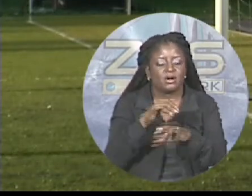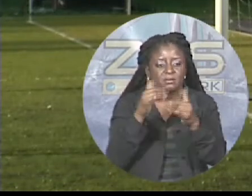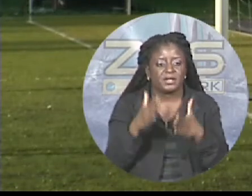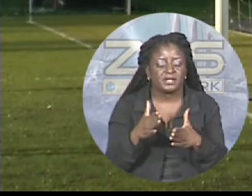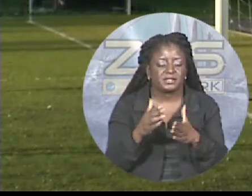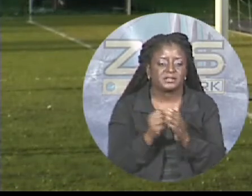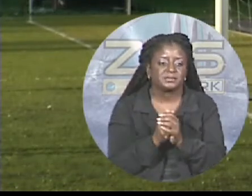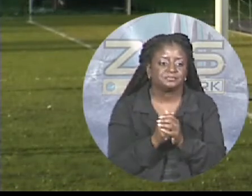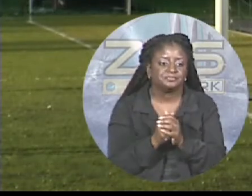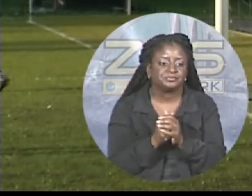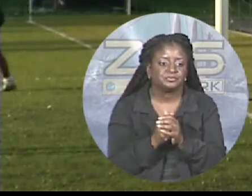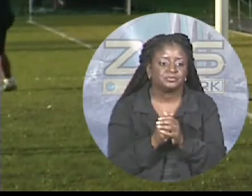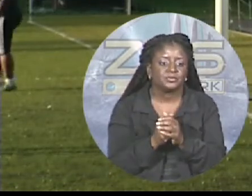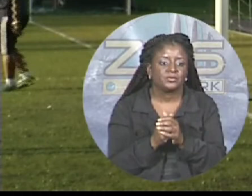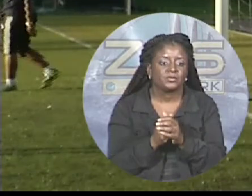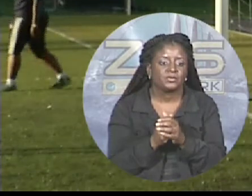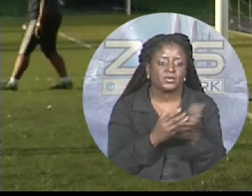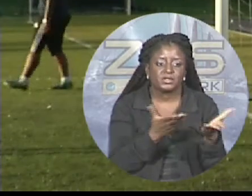in